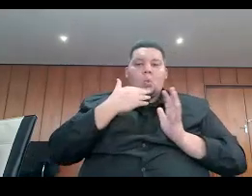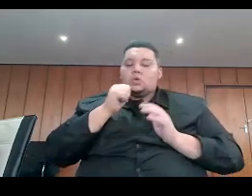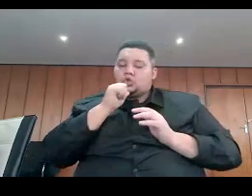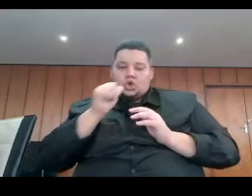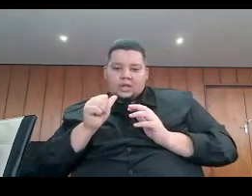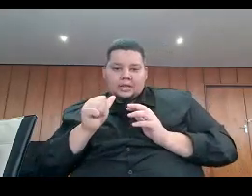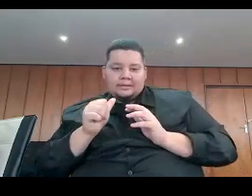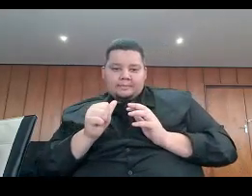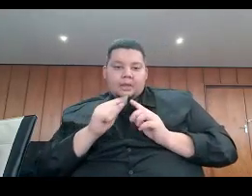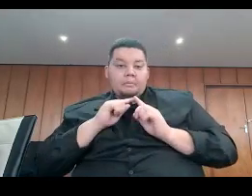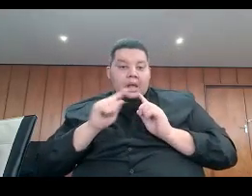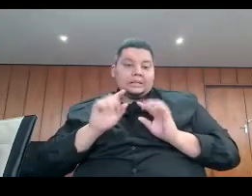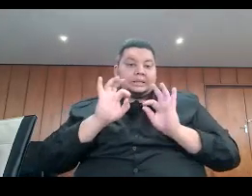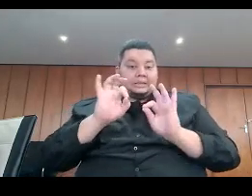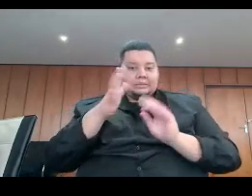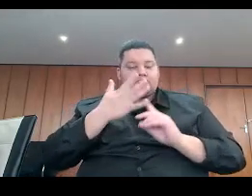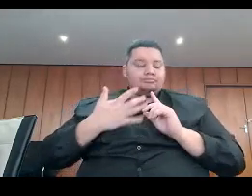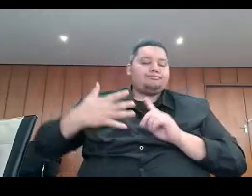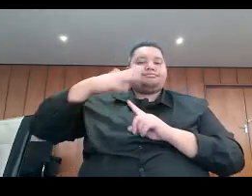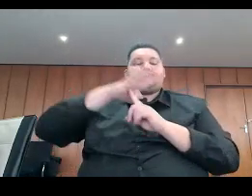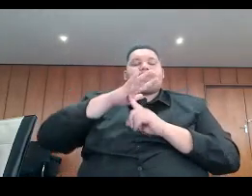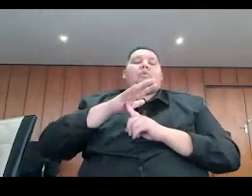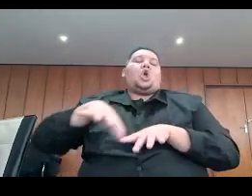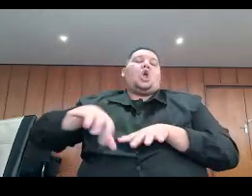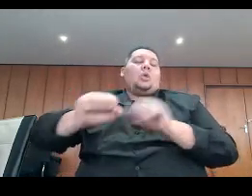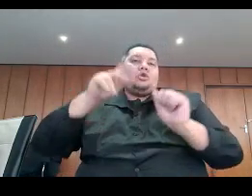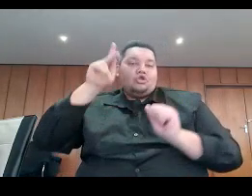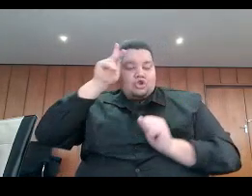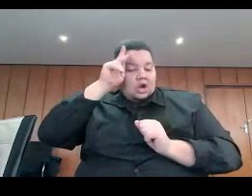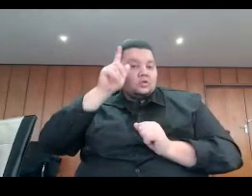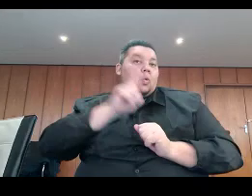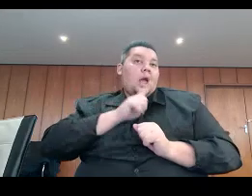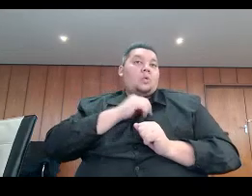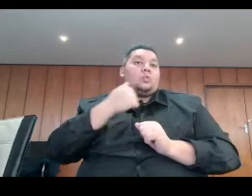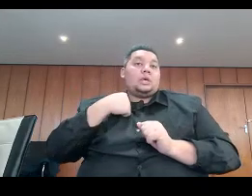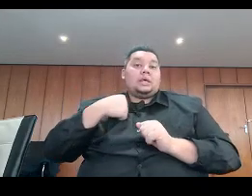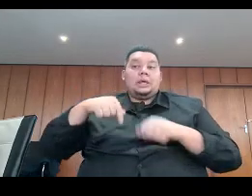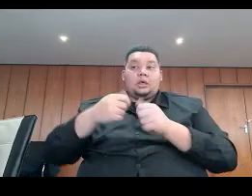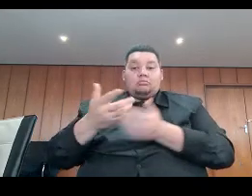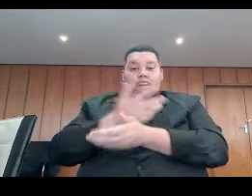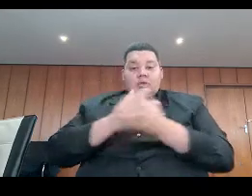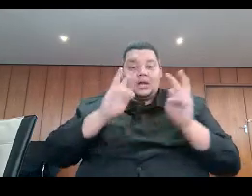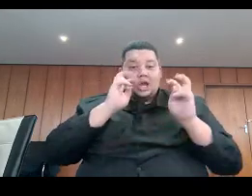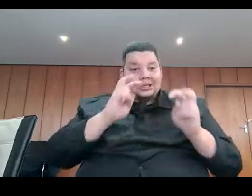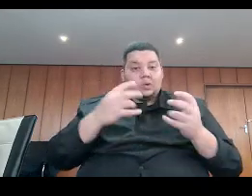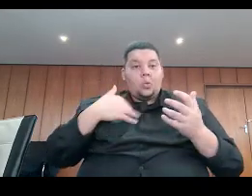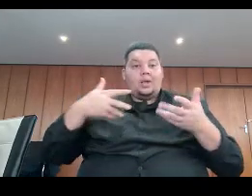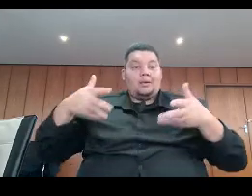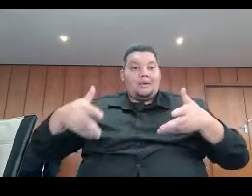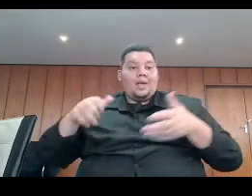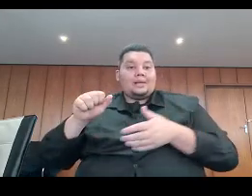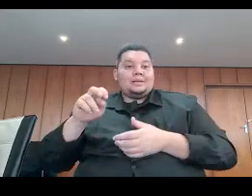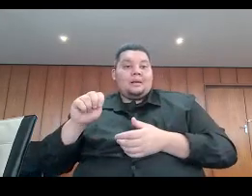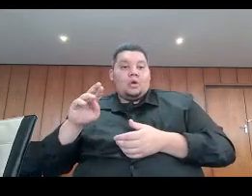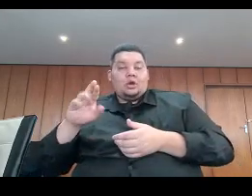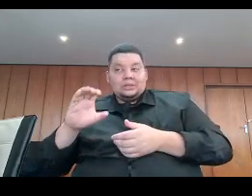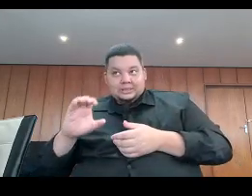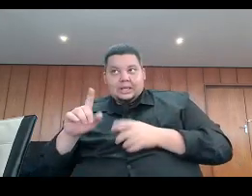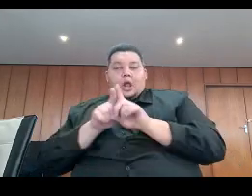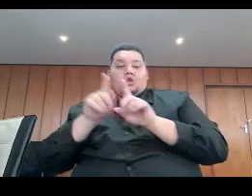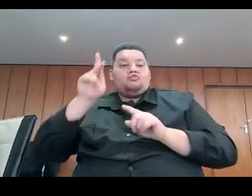is the dominant colonial knowledge. Because we're talking about research today, we are at SAMRC, and knowledge